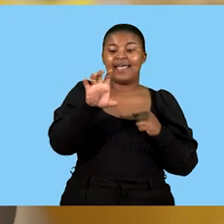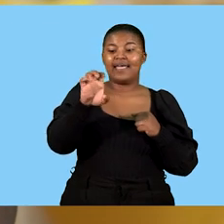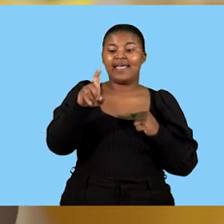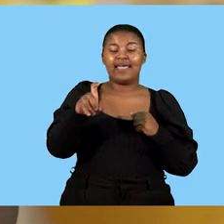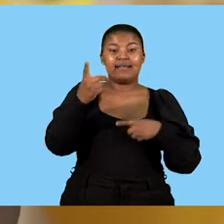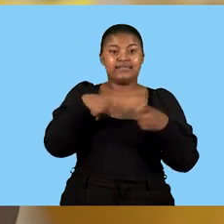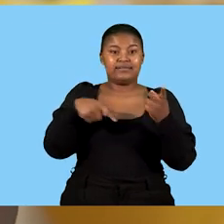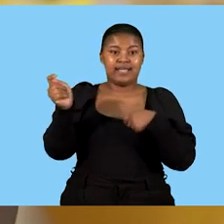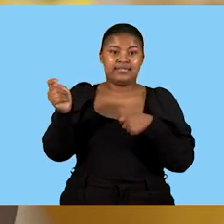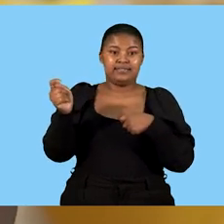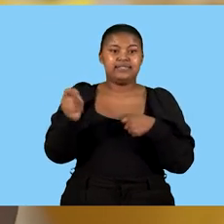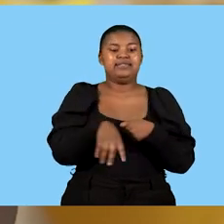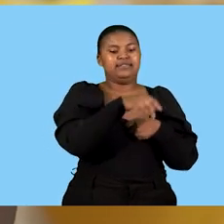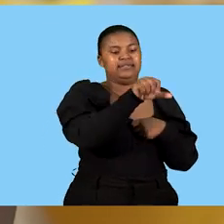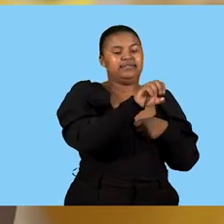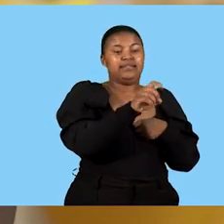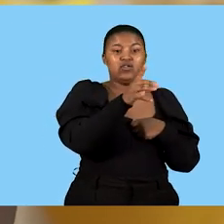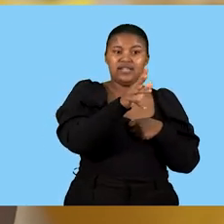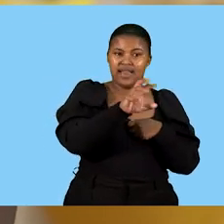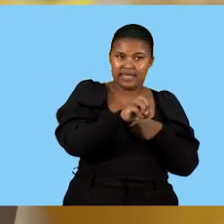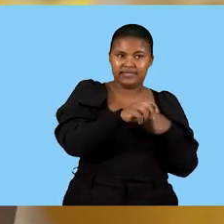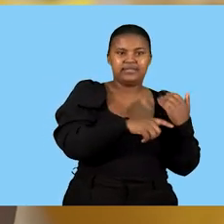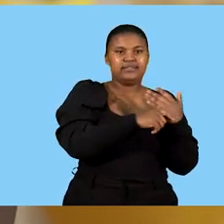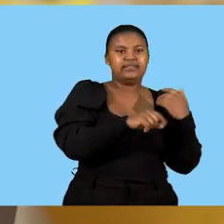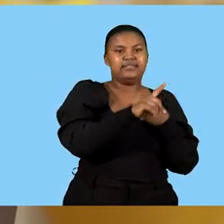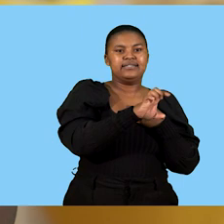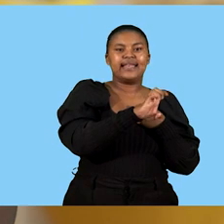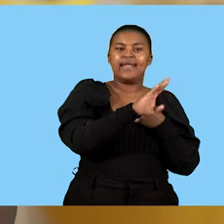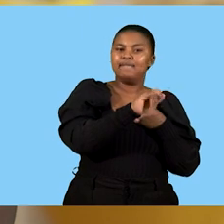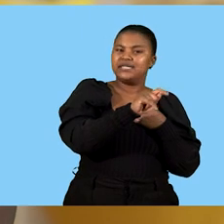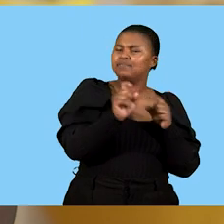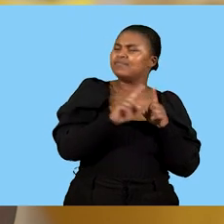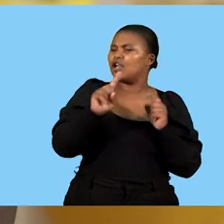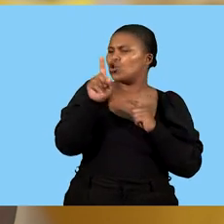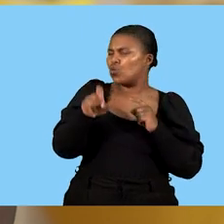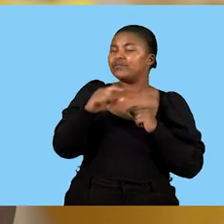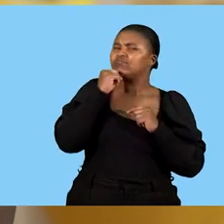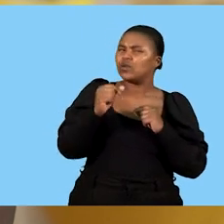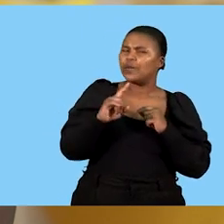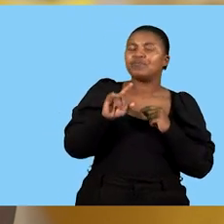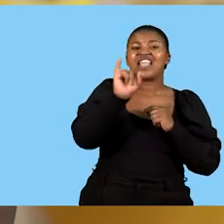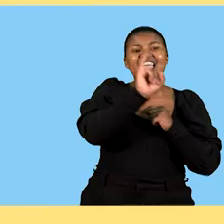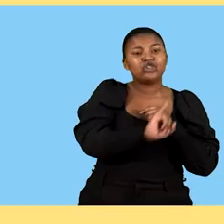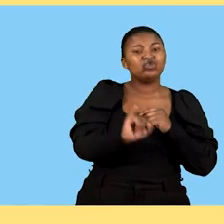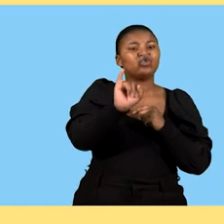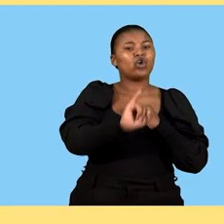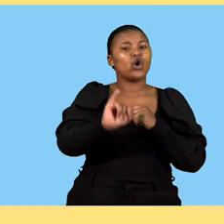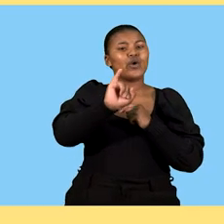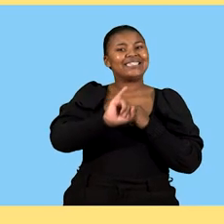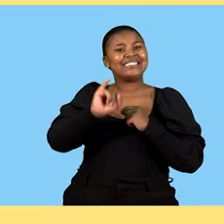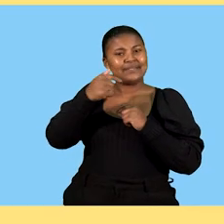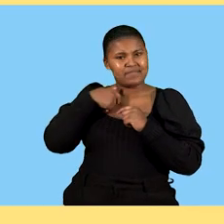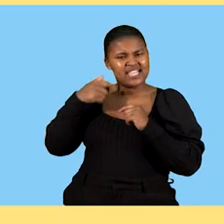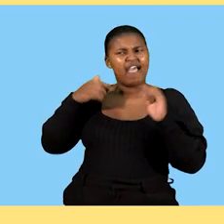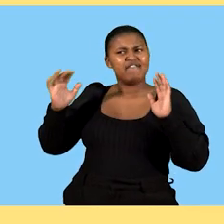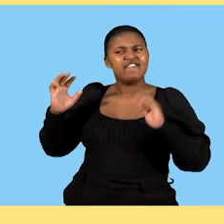this tenant. Remember, we have done it already. Income that is being owed. Therefore, how much is that income that is being owed? 1,490. So